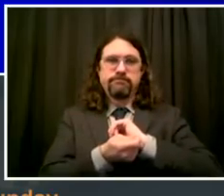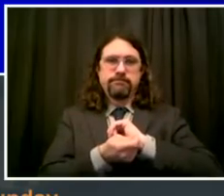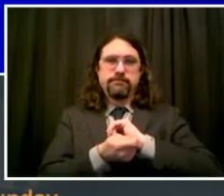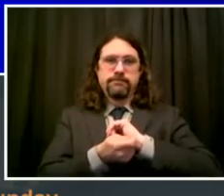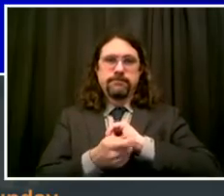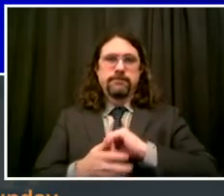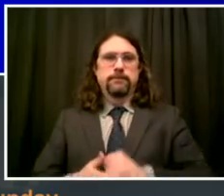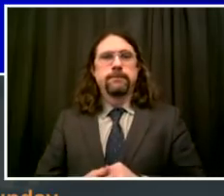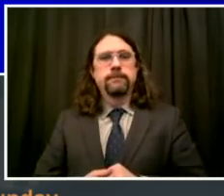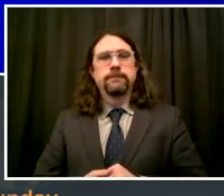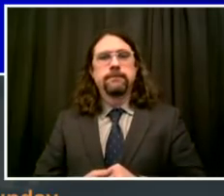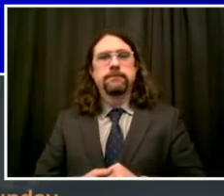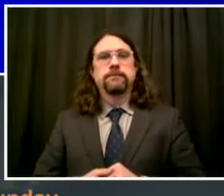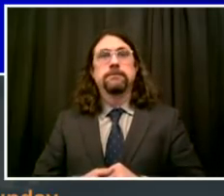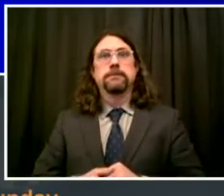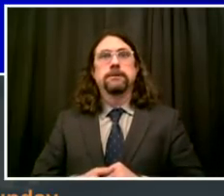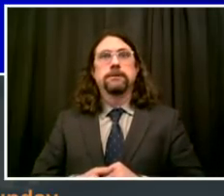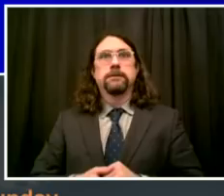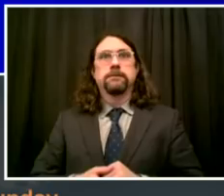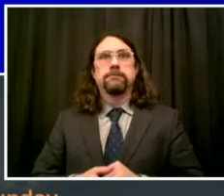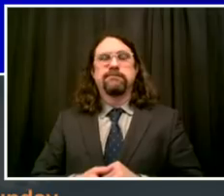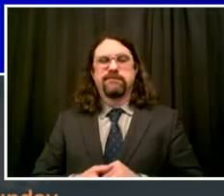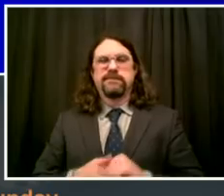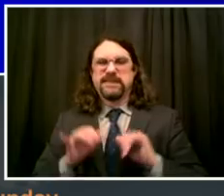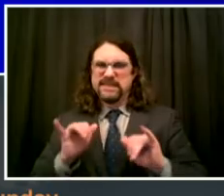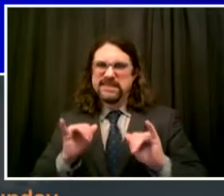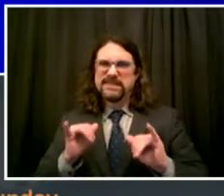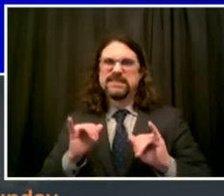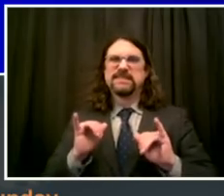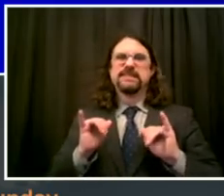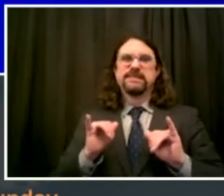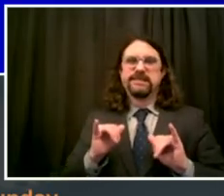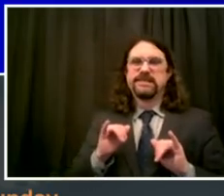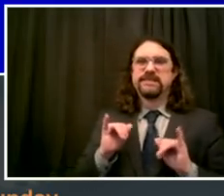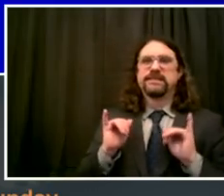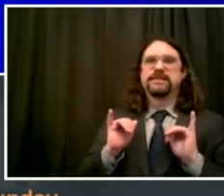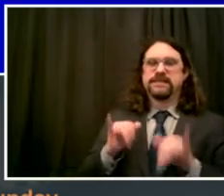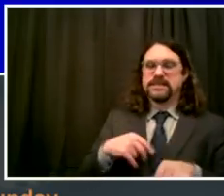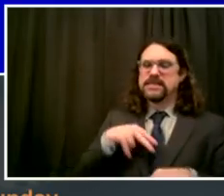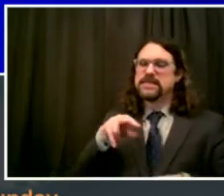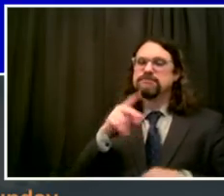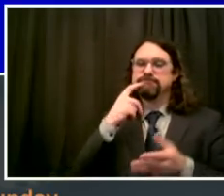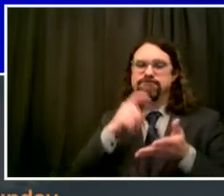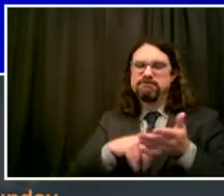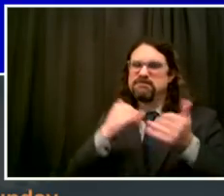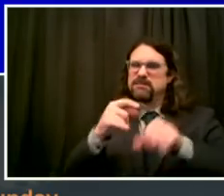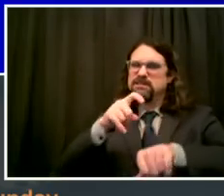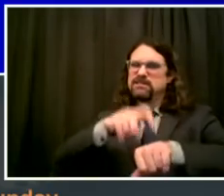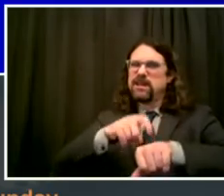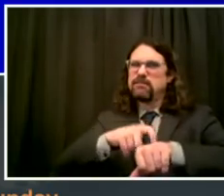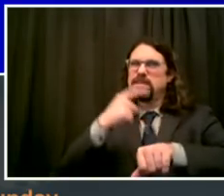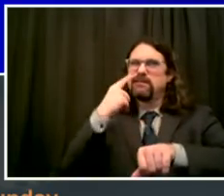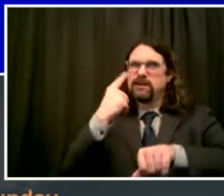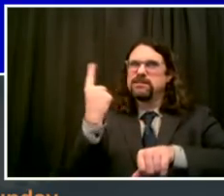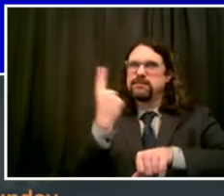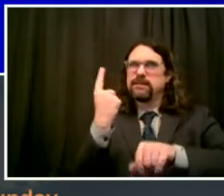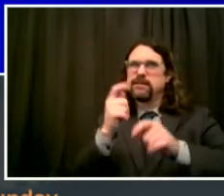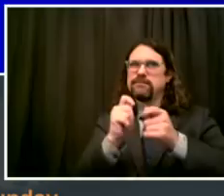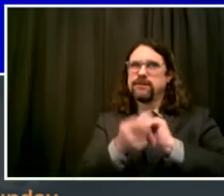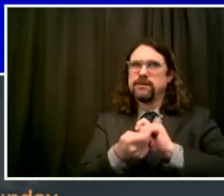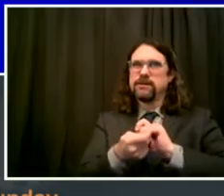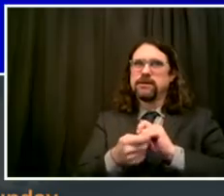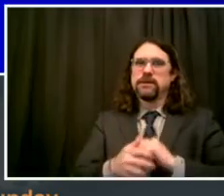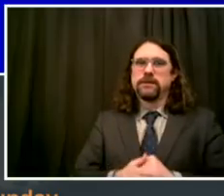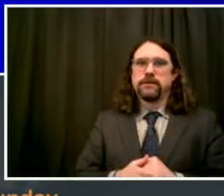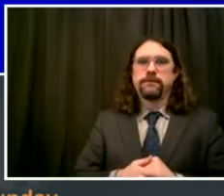So alternate side will continue to be suspended this week through Sunday, through May 17th. And